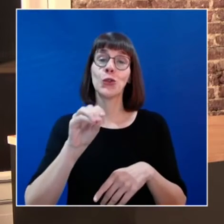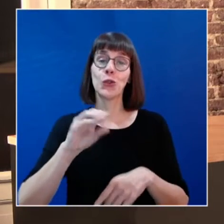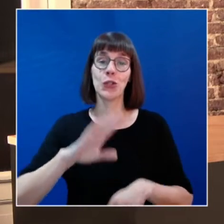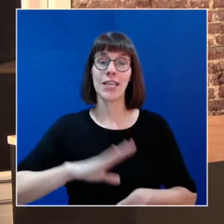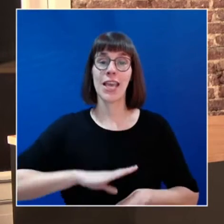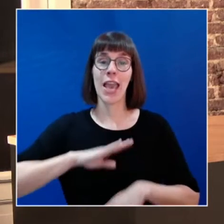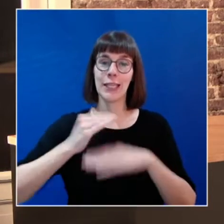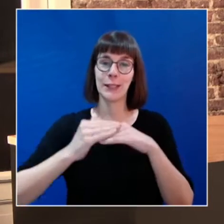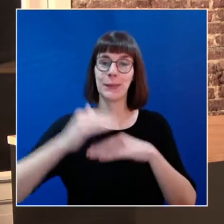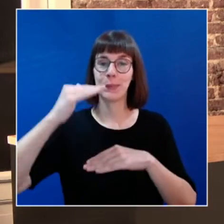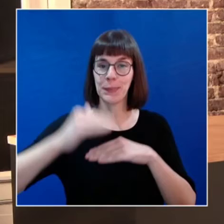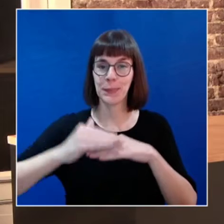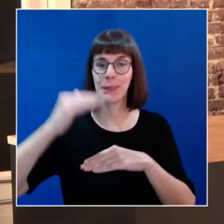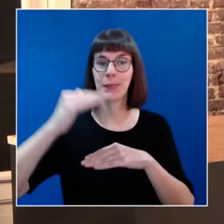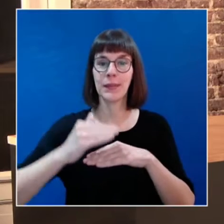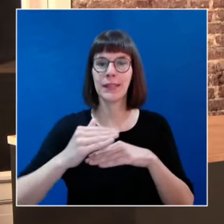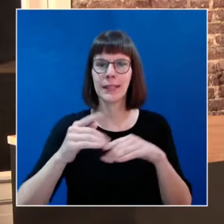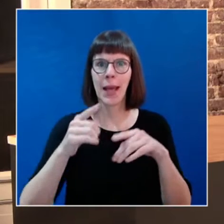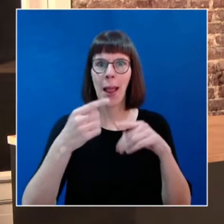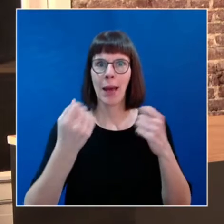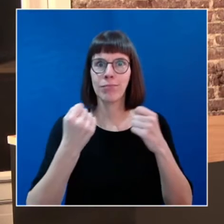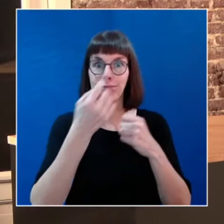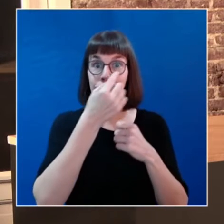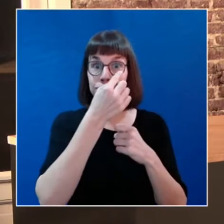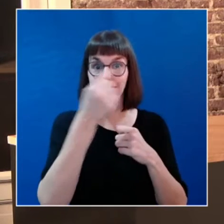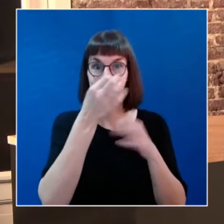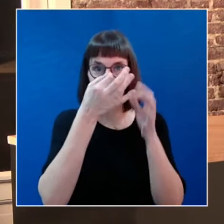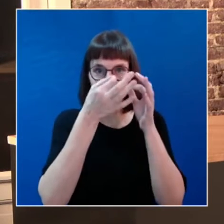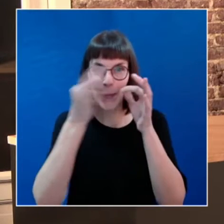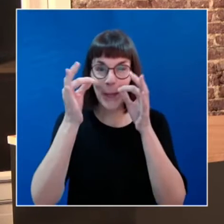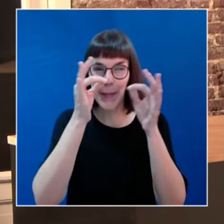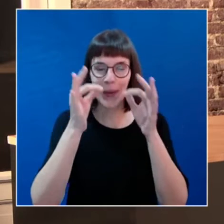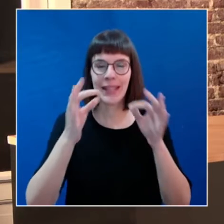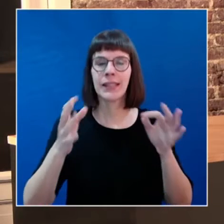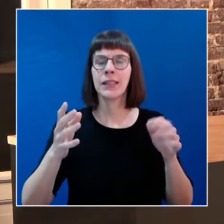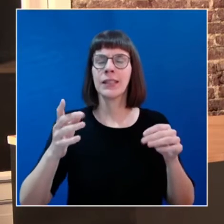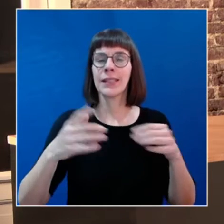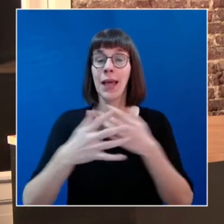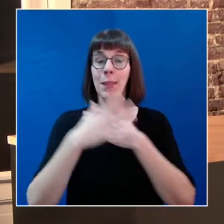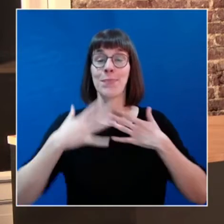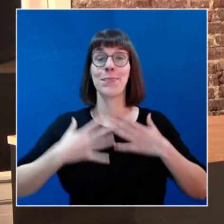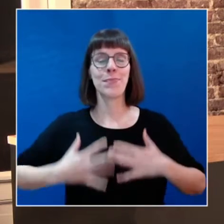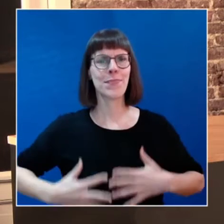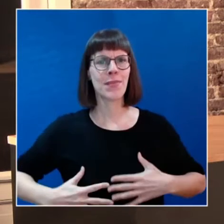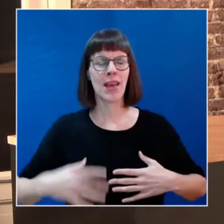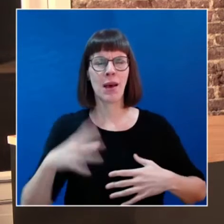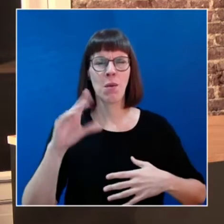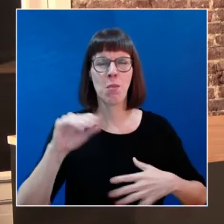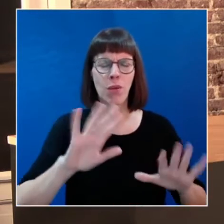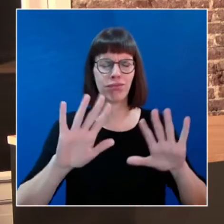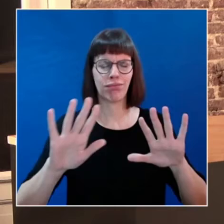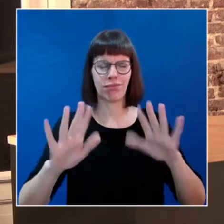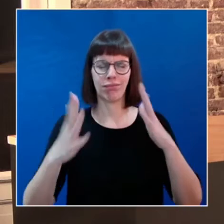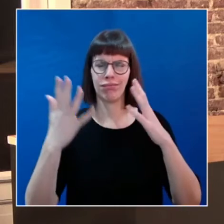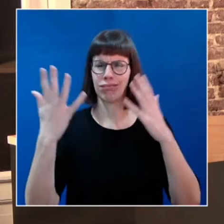a blue, it's not a blue top at all, that's me getting that completely wrong. It is a red top, a kind of burgundy